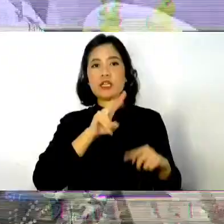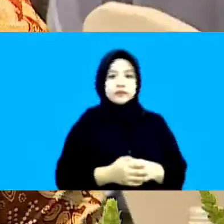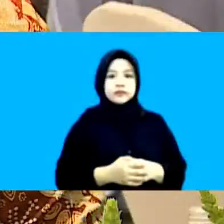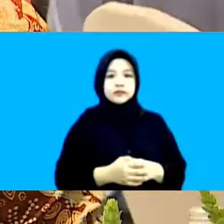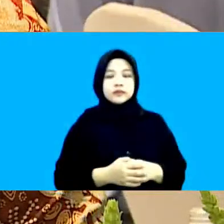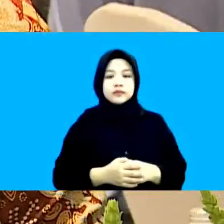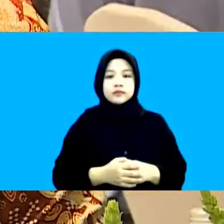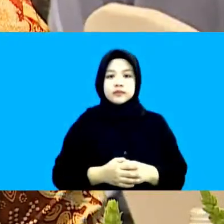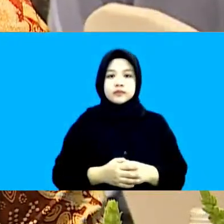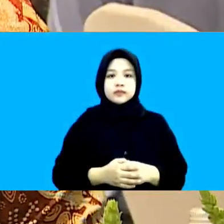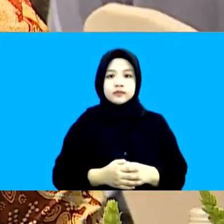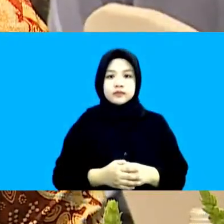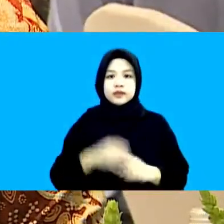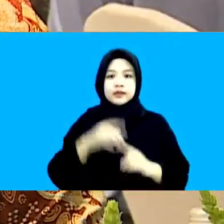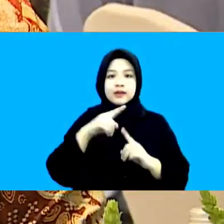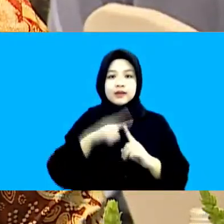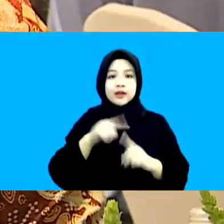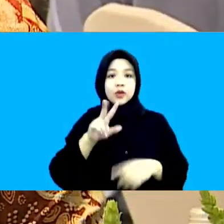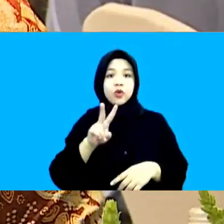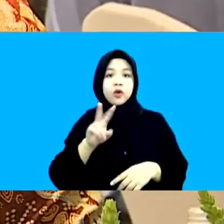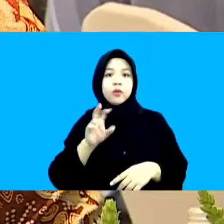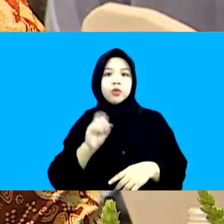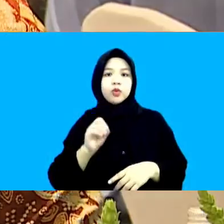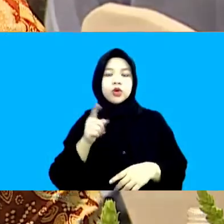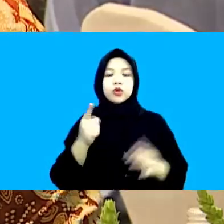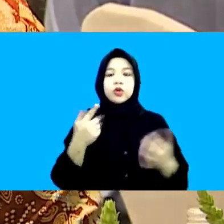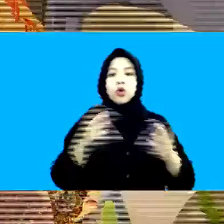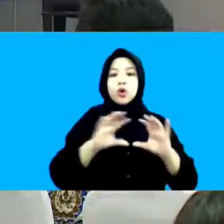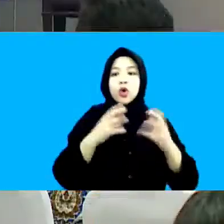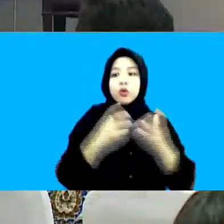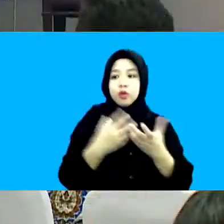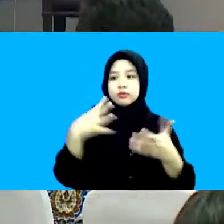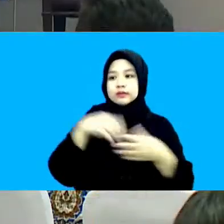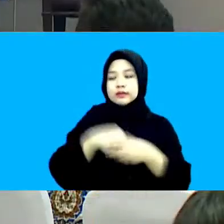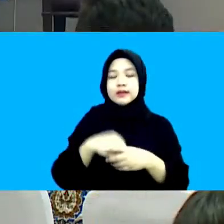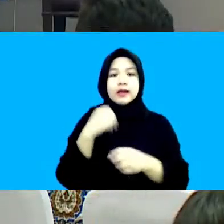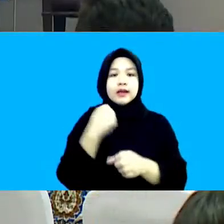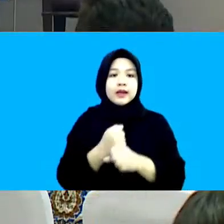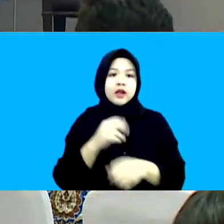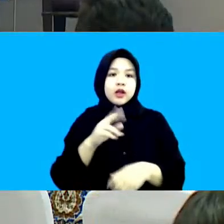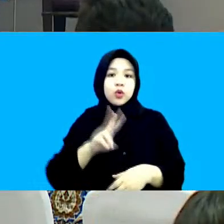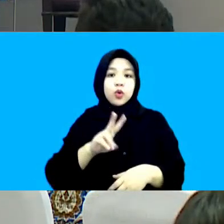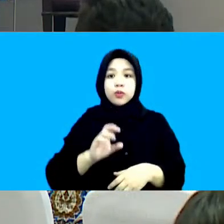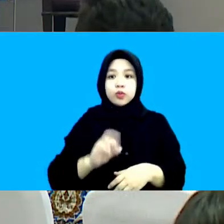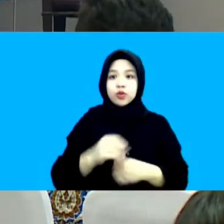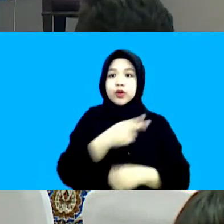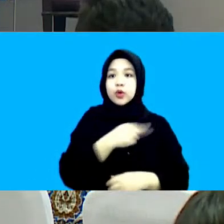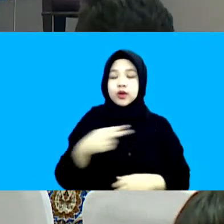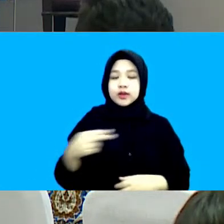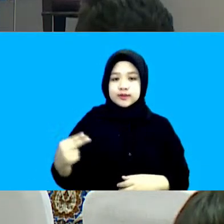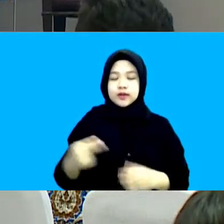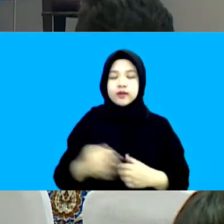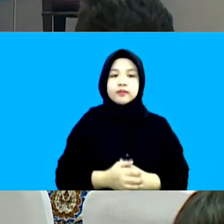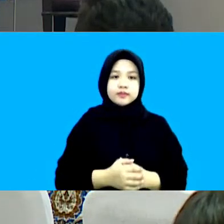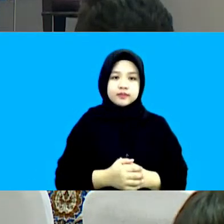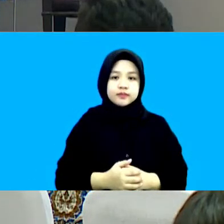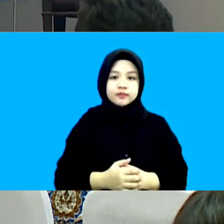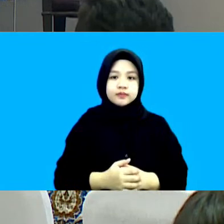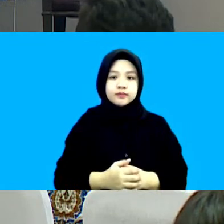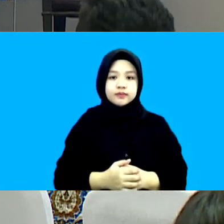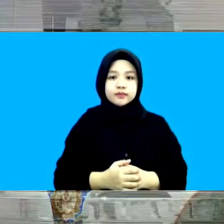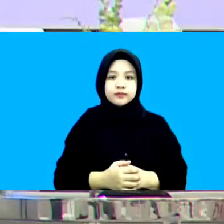session. Ladies and gentlemen, we now welcome Dr. Riatu Mariatul Kiptia, Executive Co-Chair